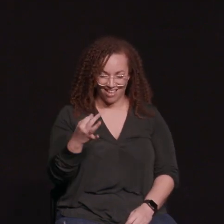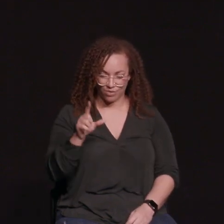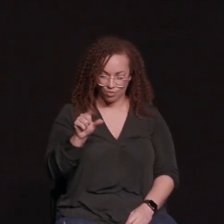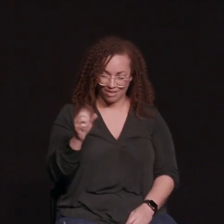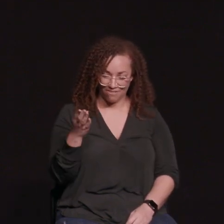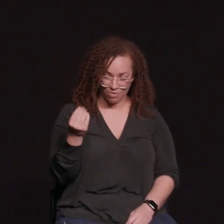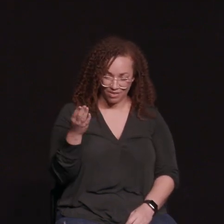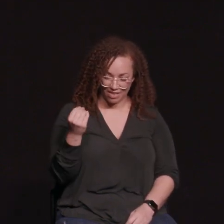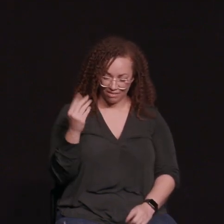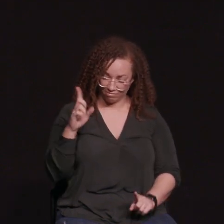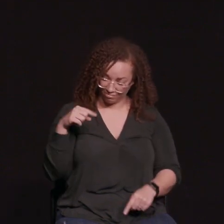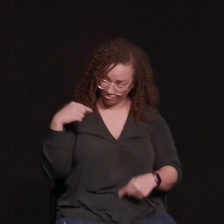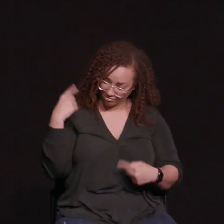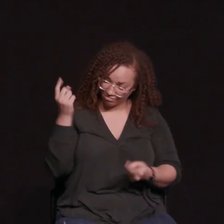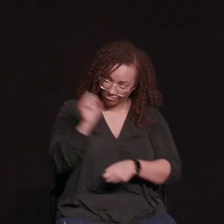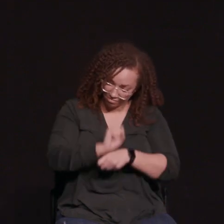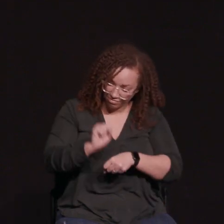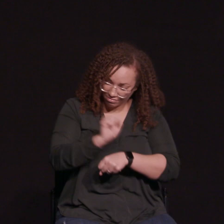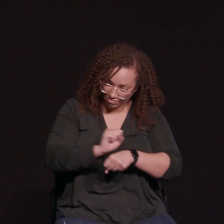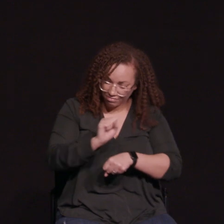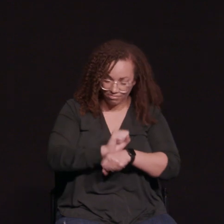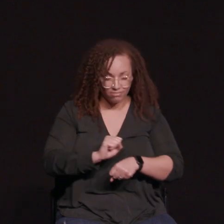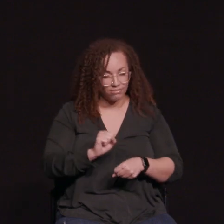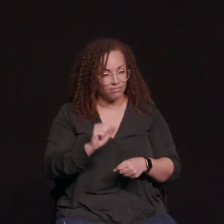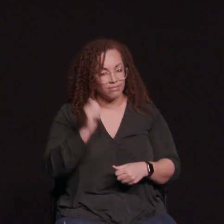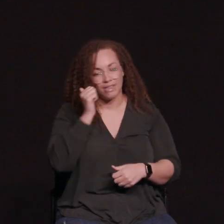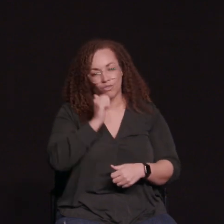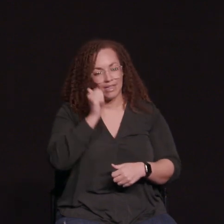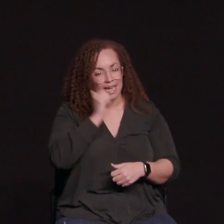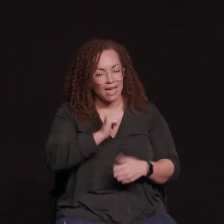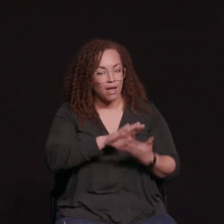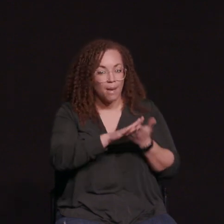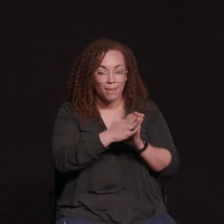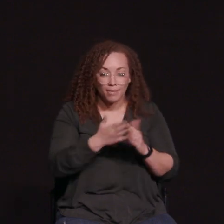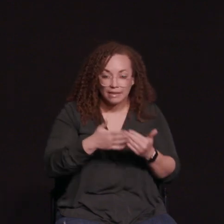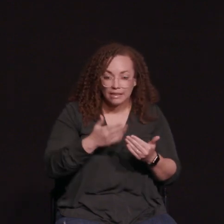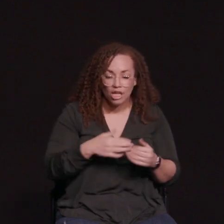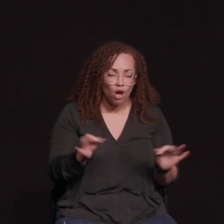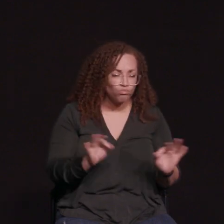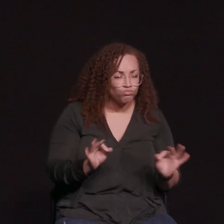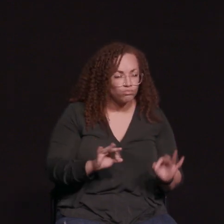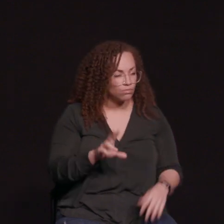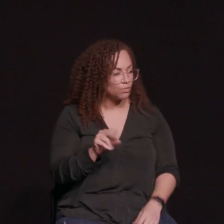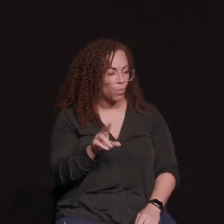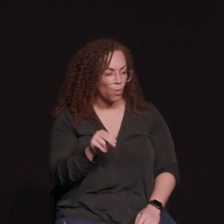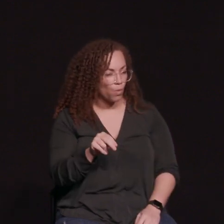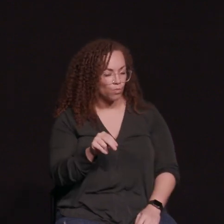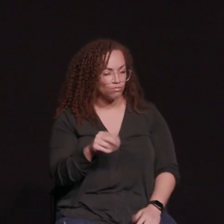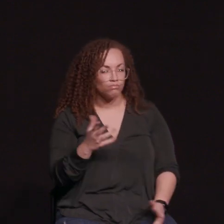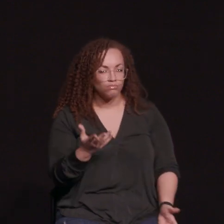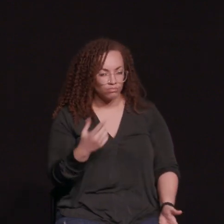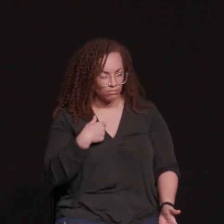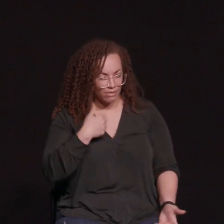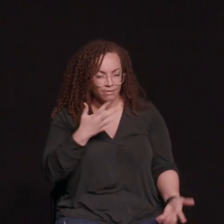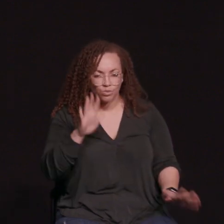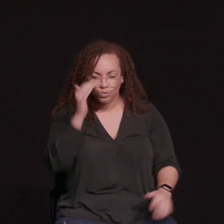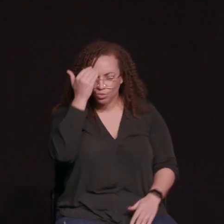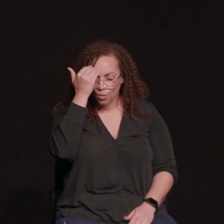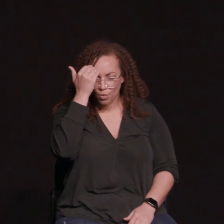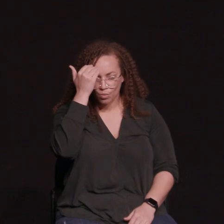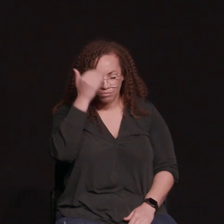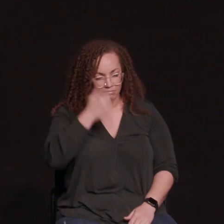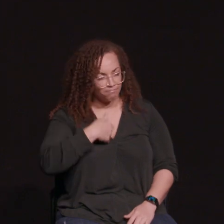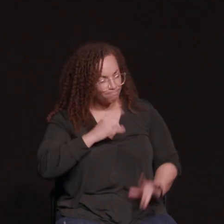2014. And each day, it does not get any easier, and I don't take that for granted. So I just love you